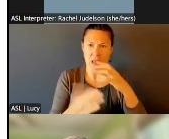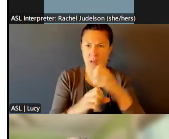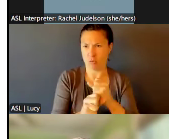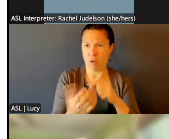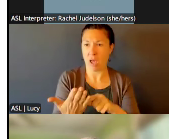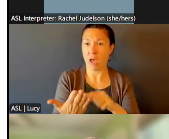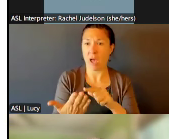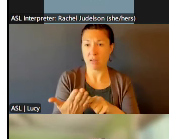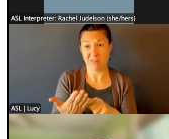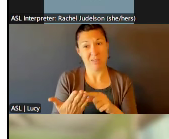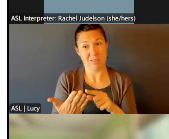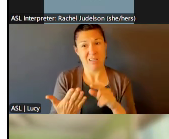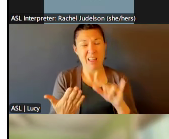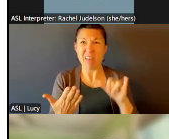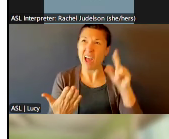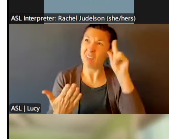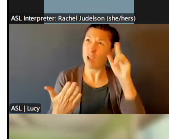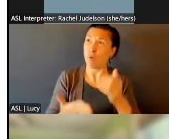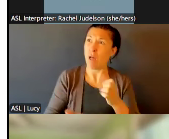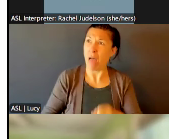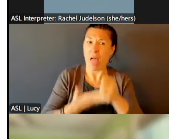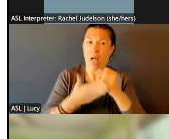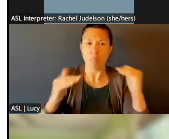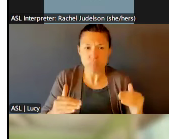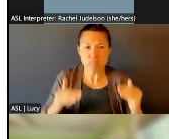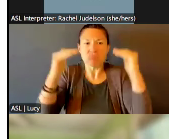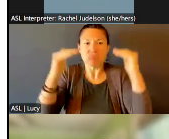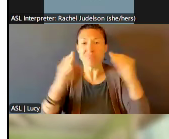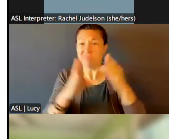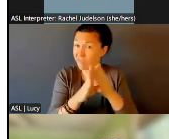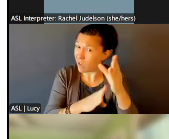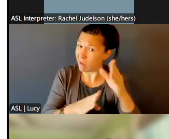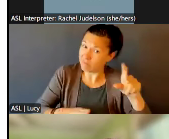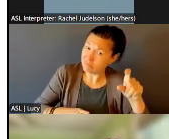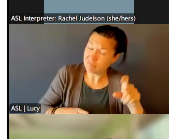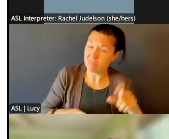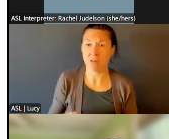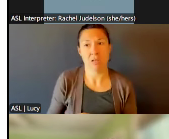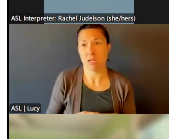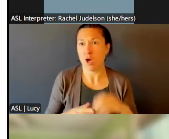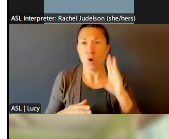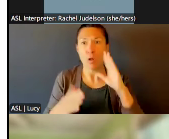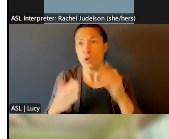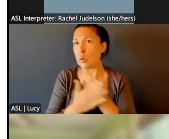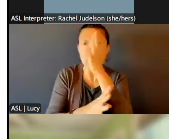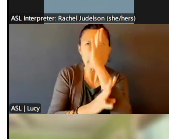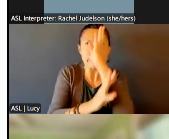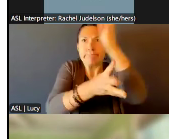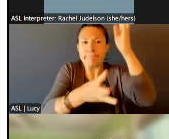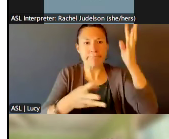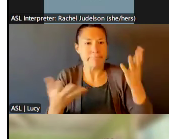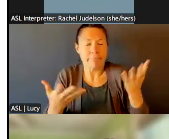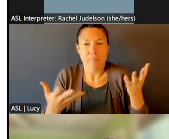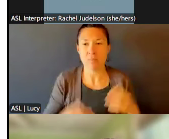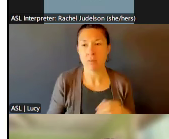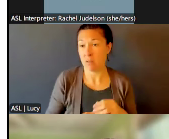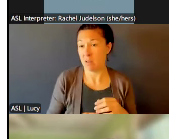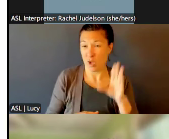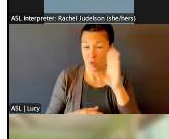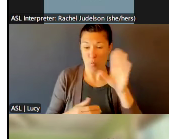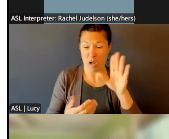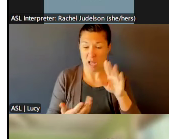is going to push the field forward in some way. Is it going to move the field in any way? Is it going to be of interest